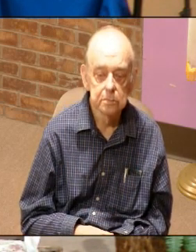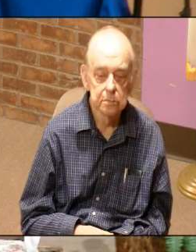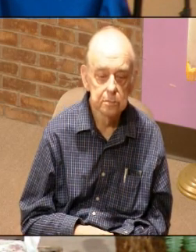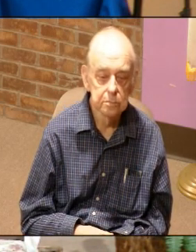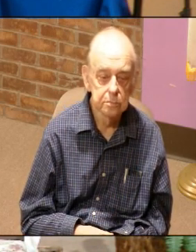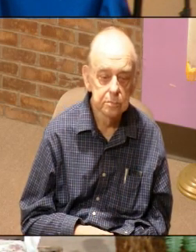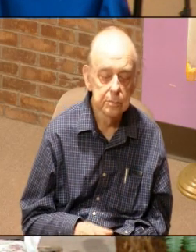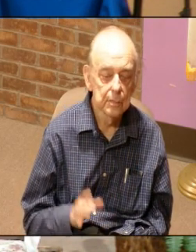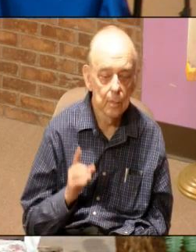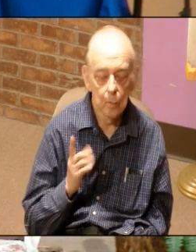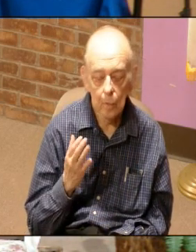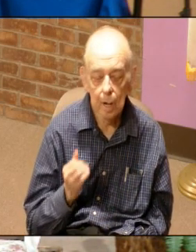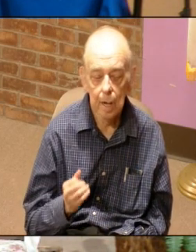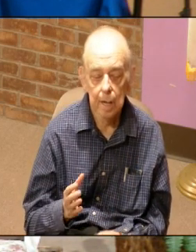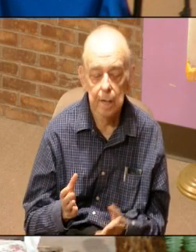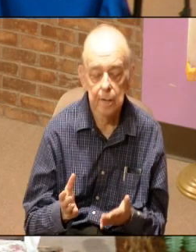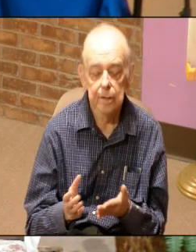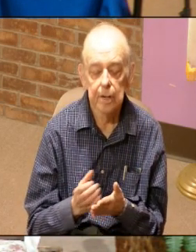in order to gain